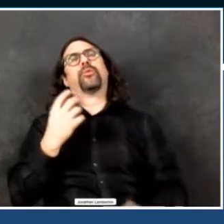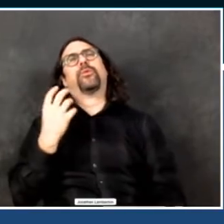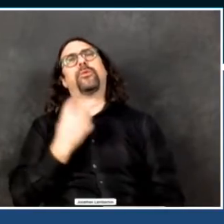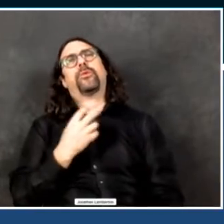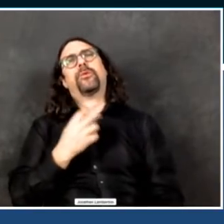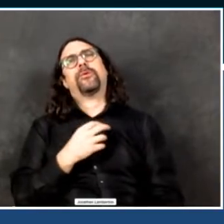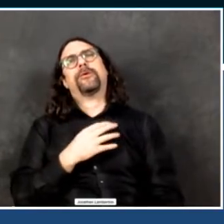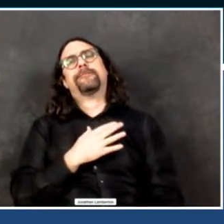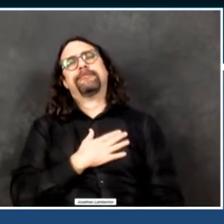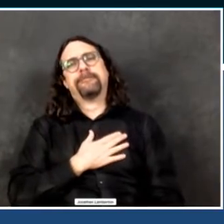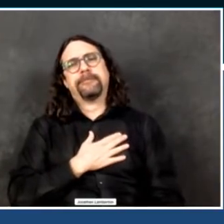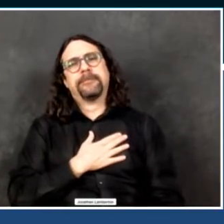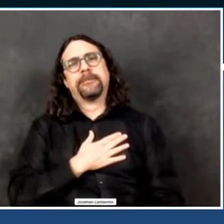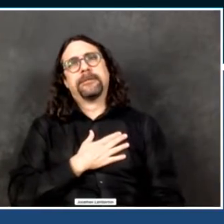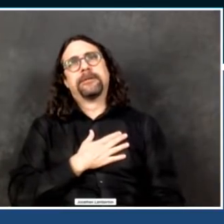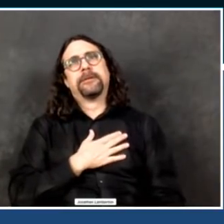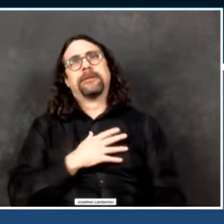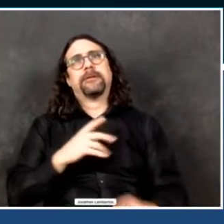even much worse.